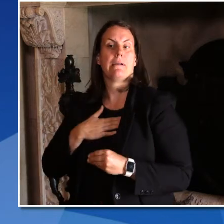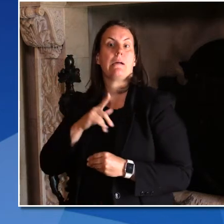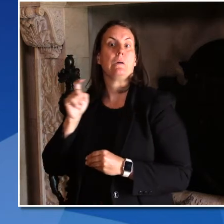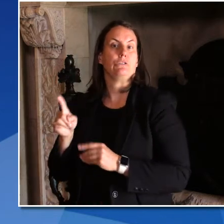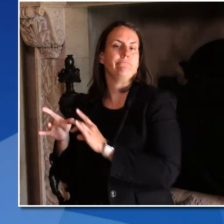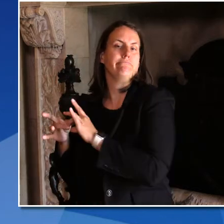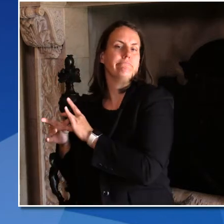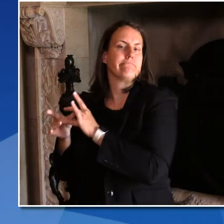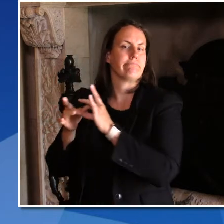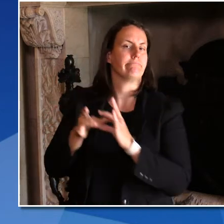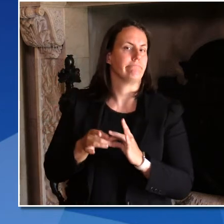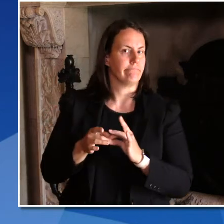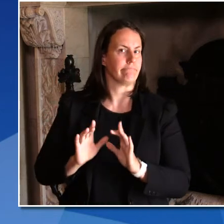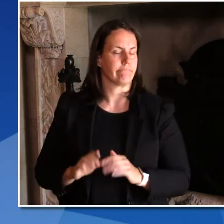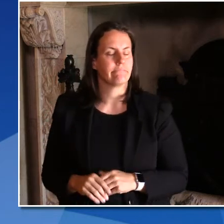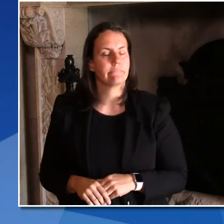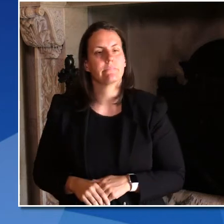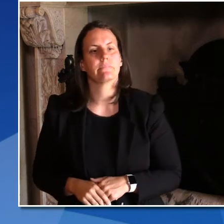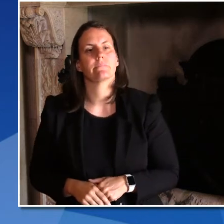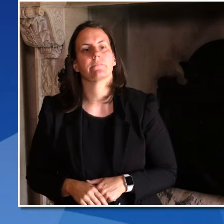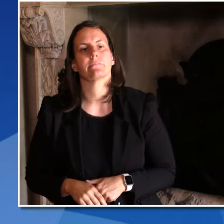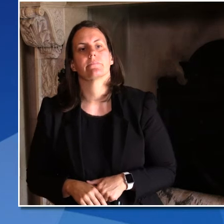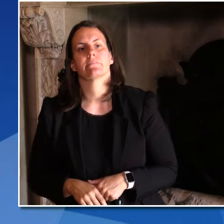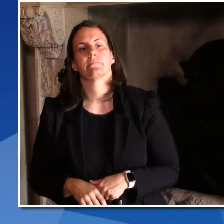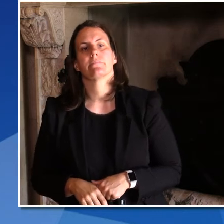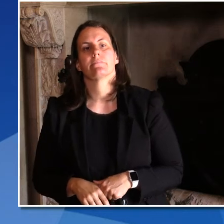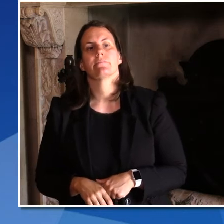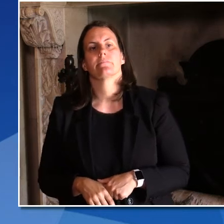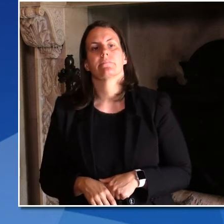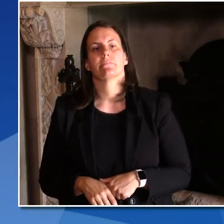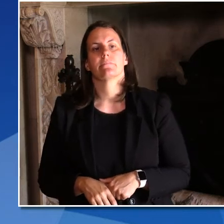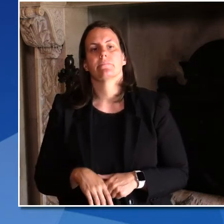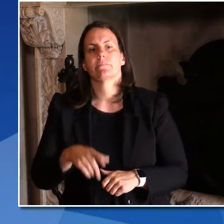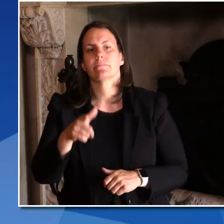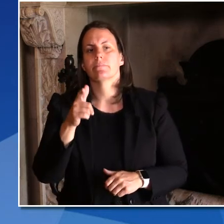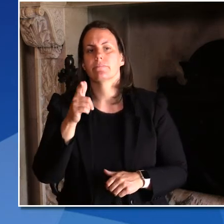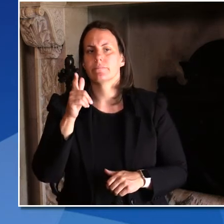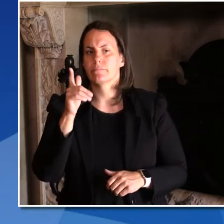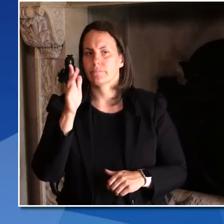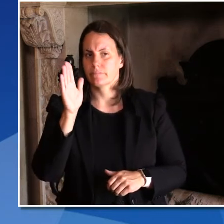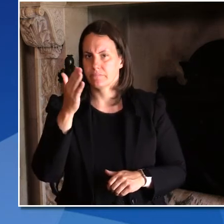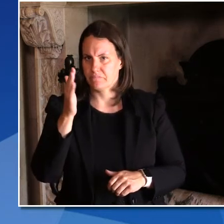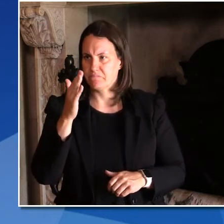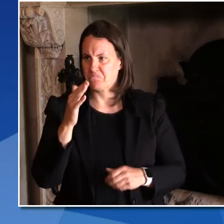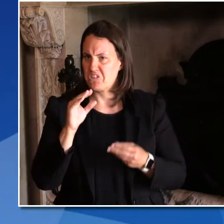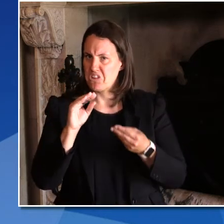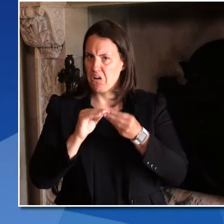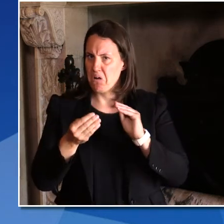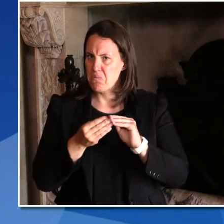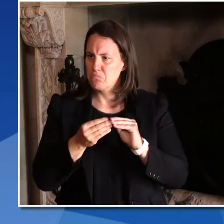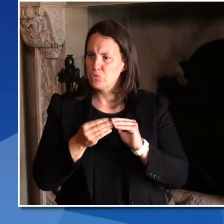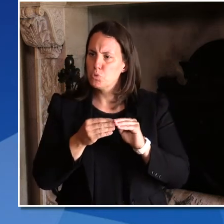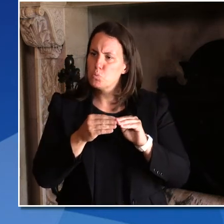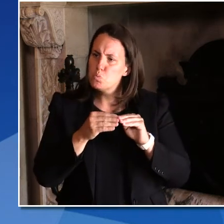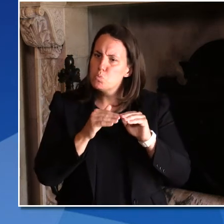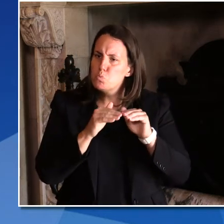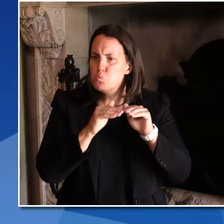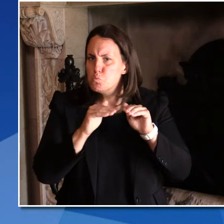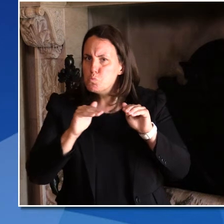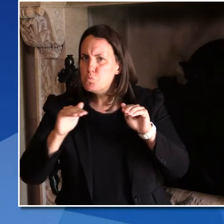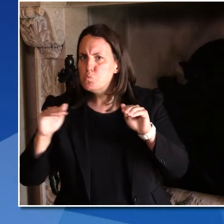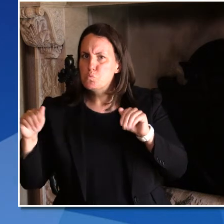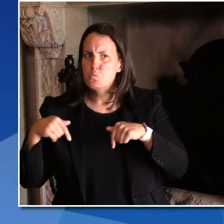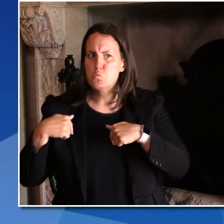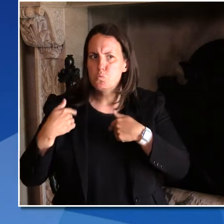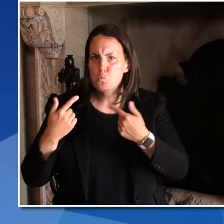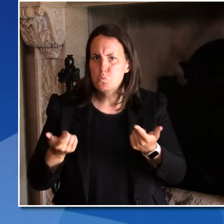about a month, and the numbers have been pretty flat, like you mentioned, at the beginning of this month, through June. Is there something